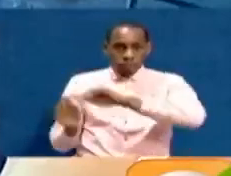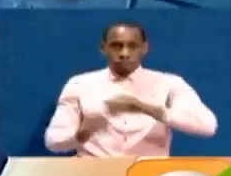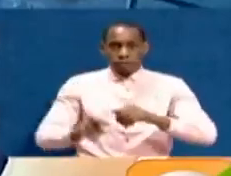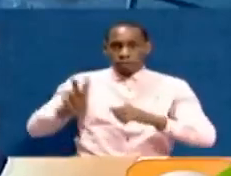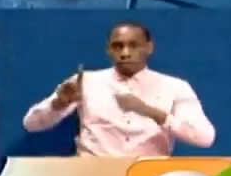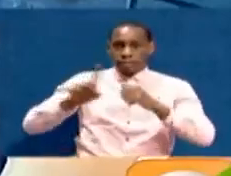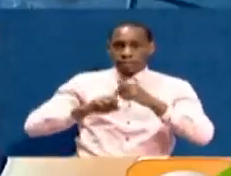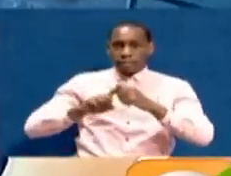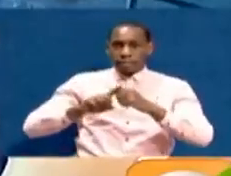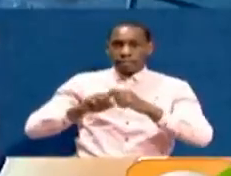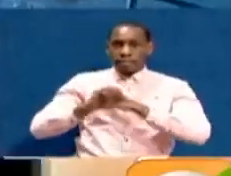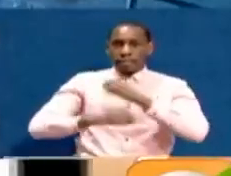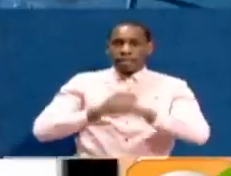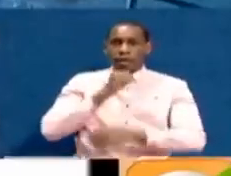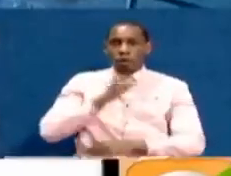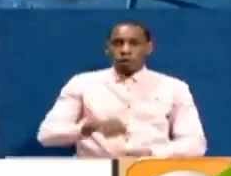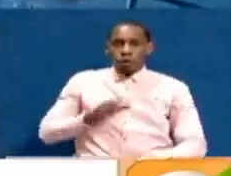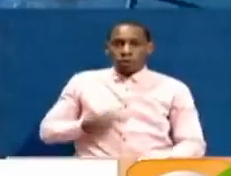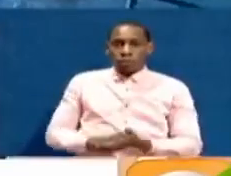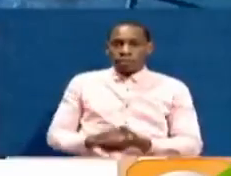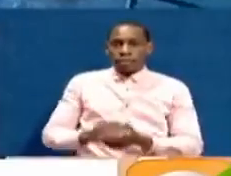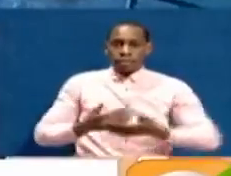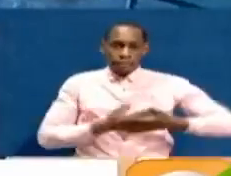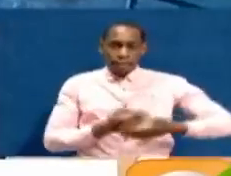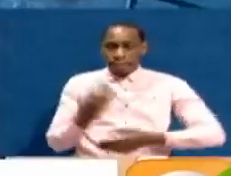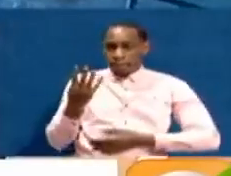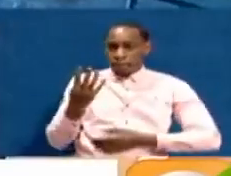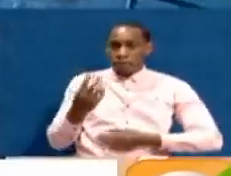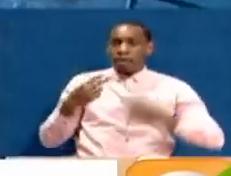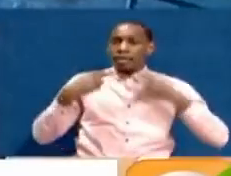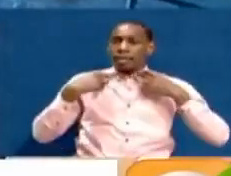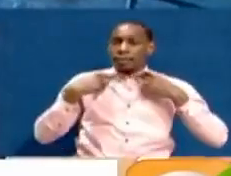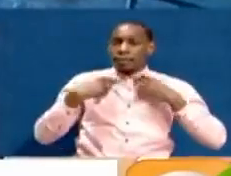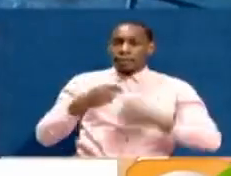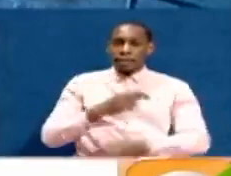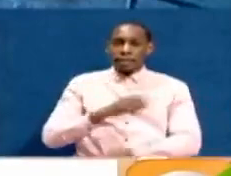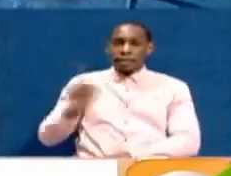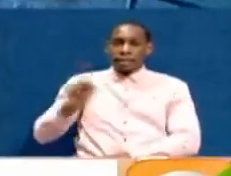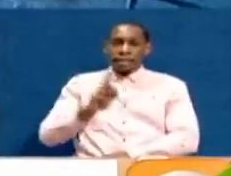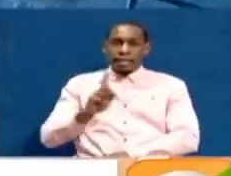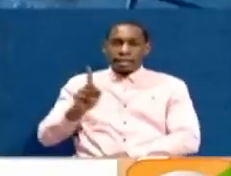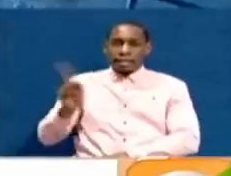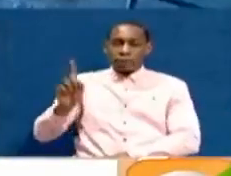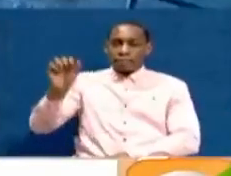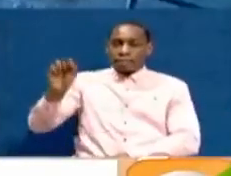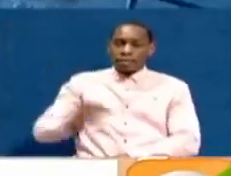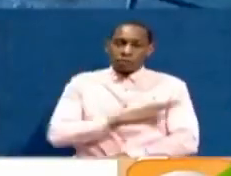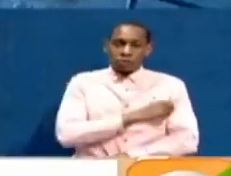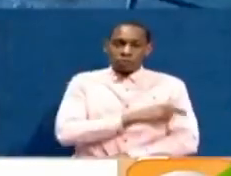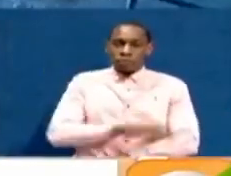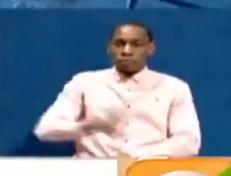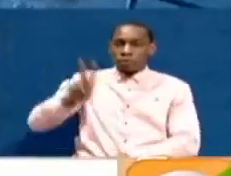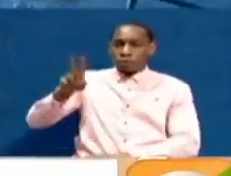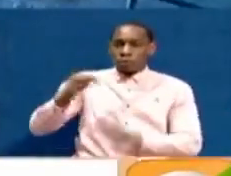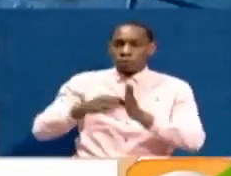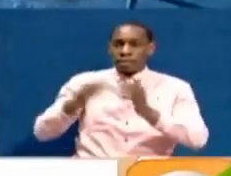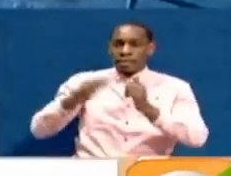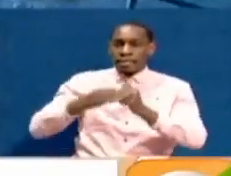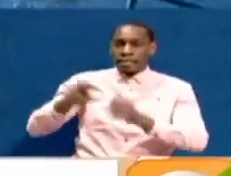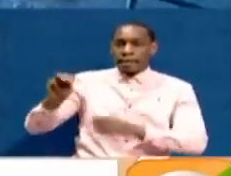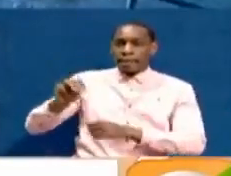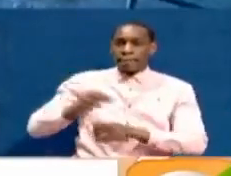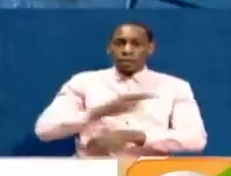a 26-year-old woman and a newborn quadruplets have been detained at Nairobi South Hospital over 2.8 million shillings